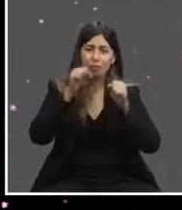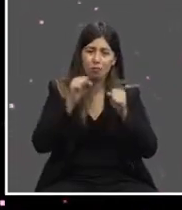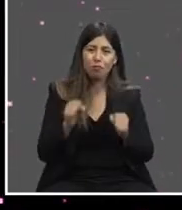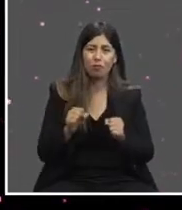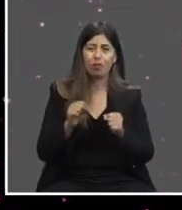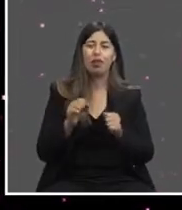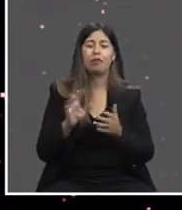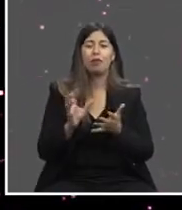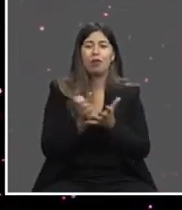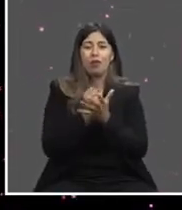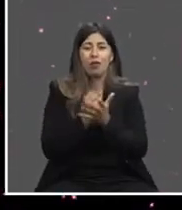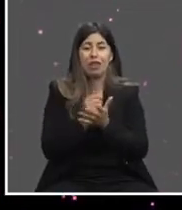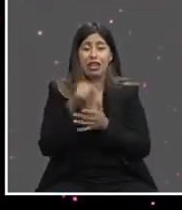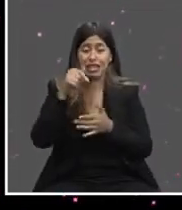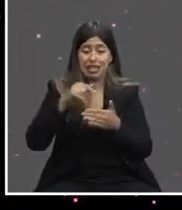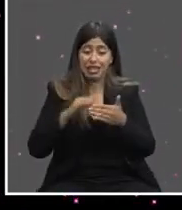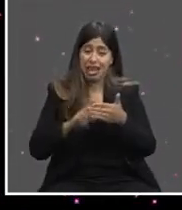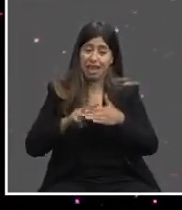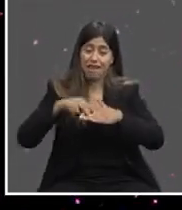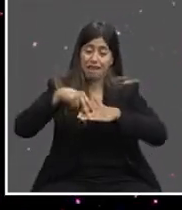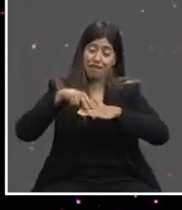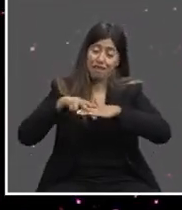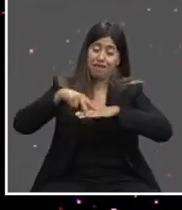better world.